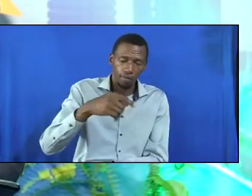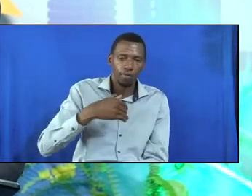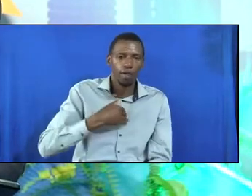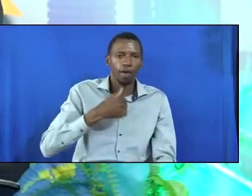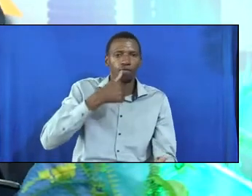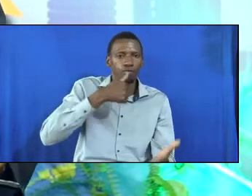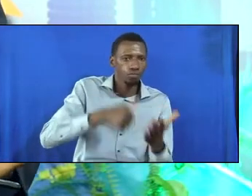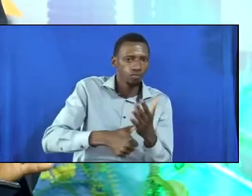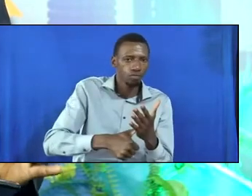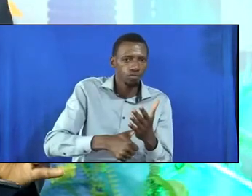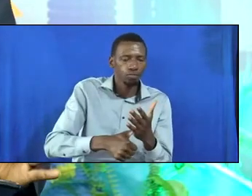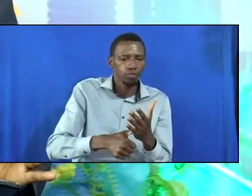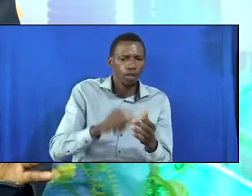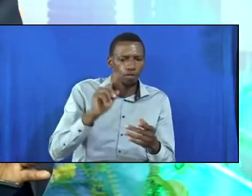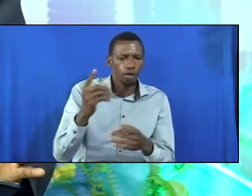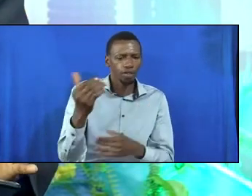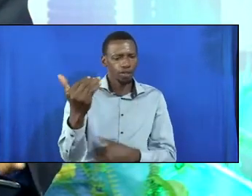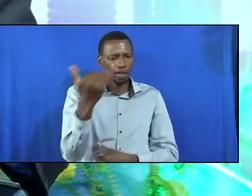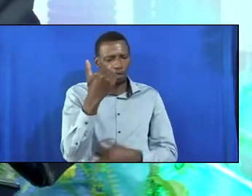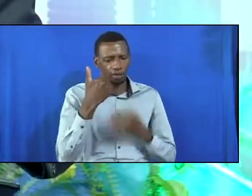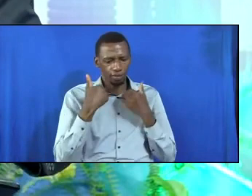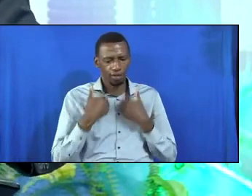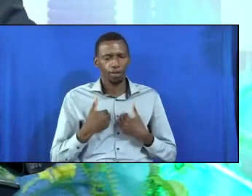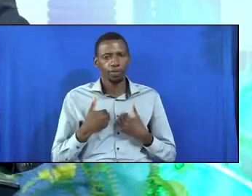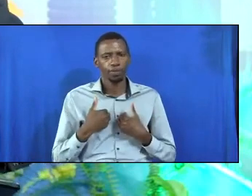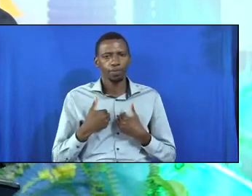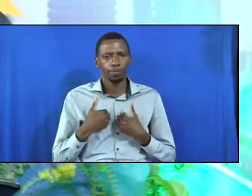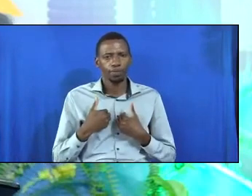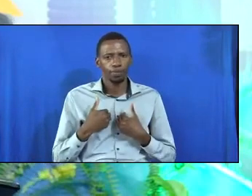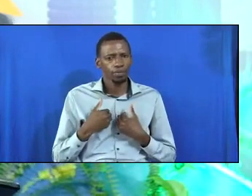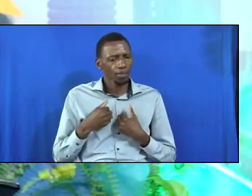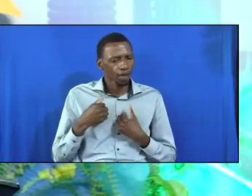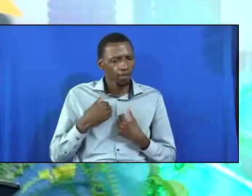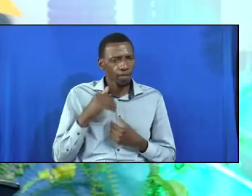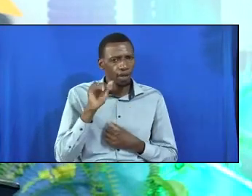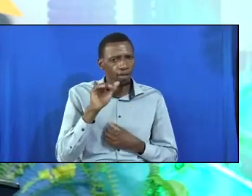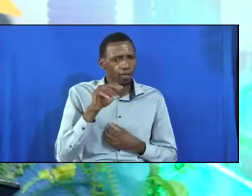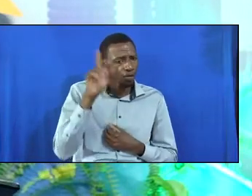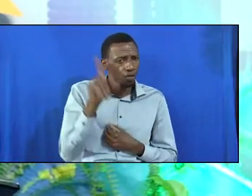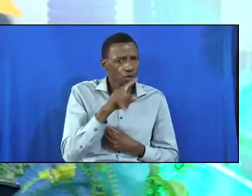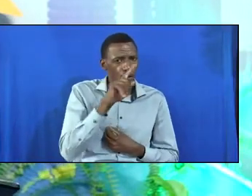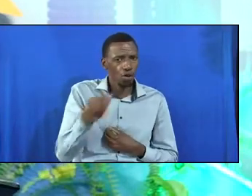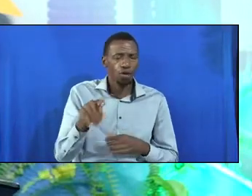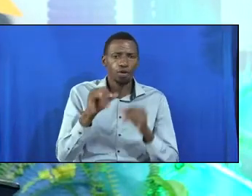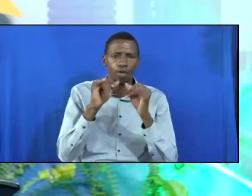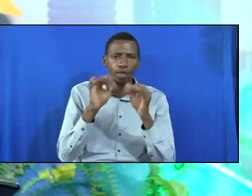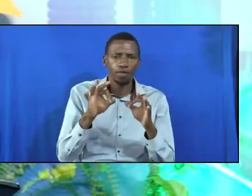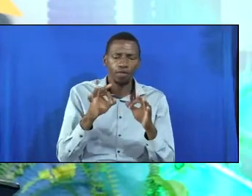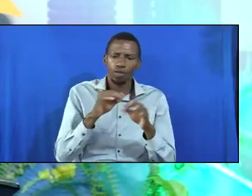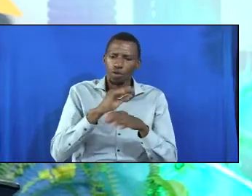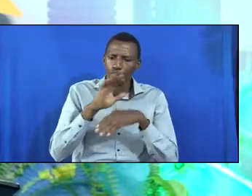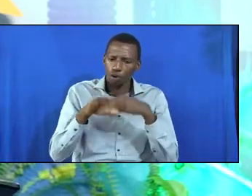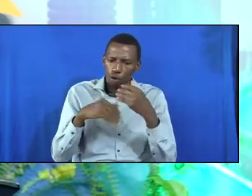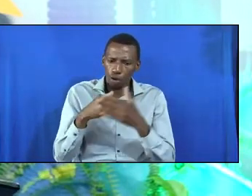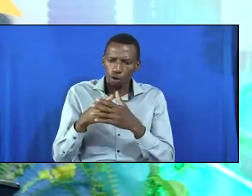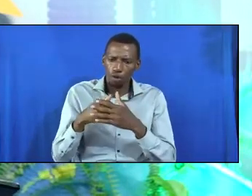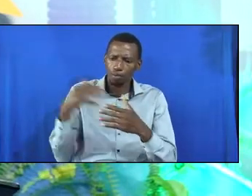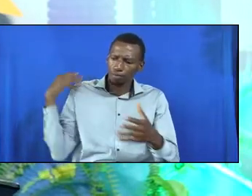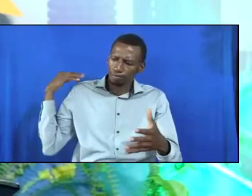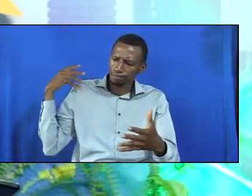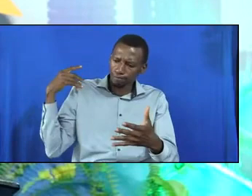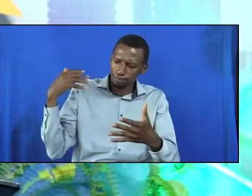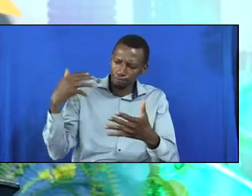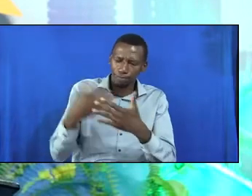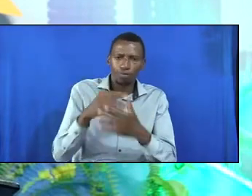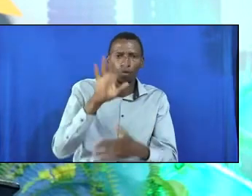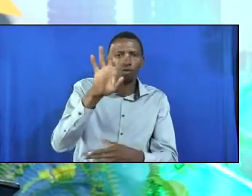First of all, he asked me, "Is it wrong if all the tithe had robbed God